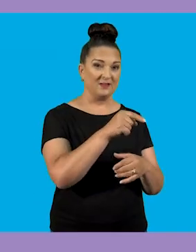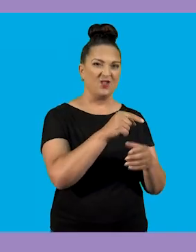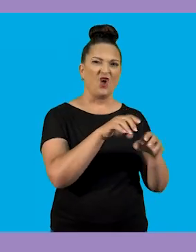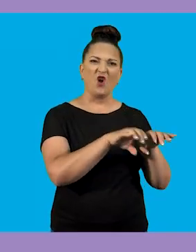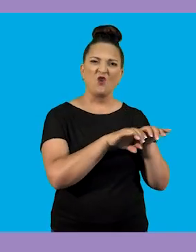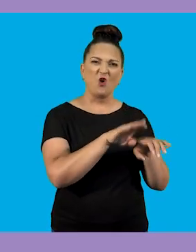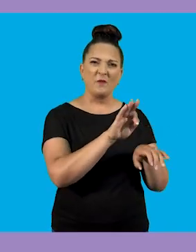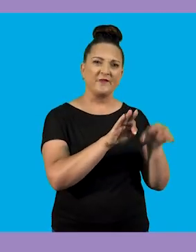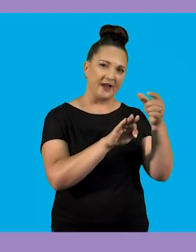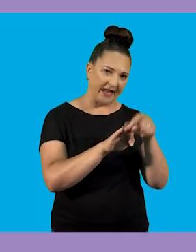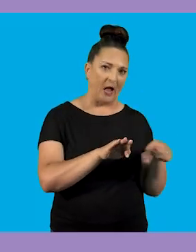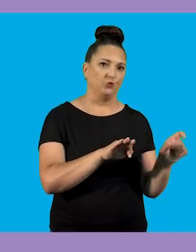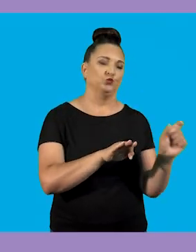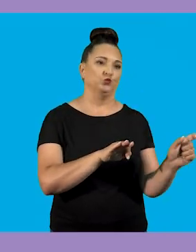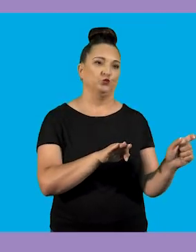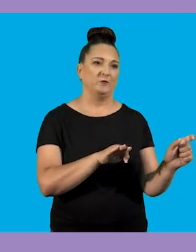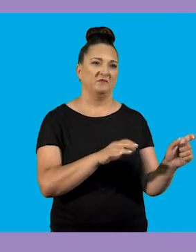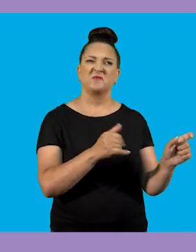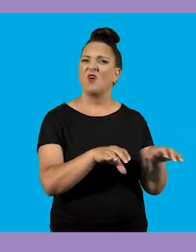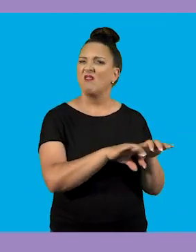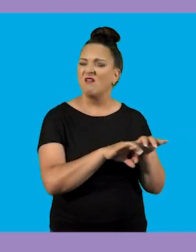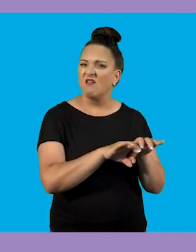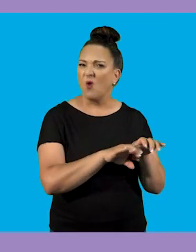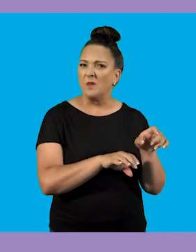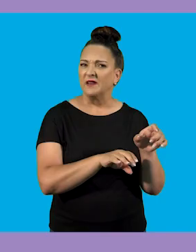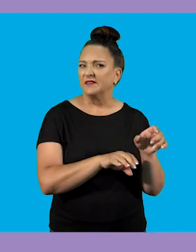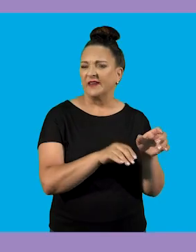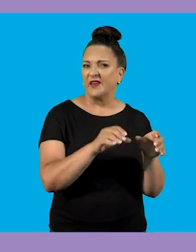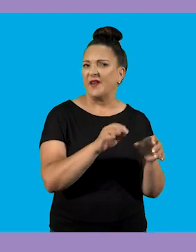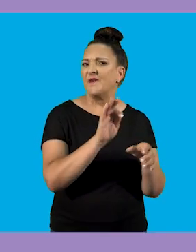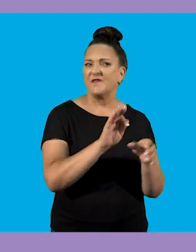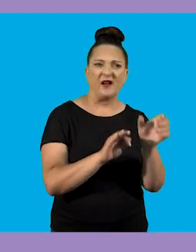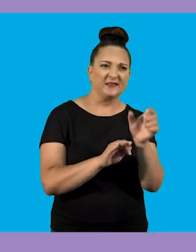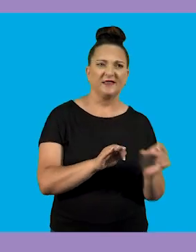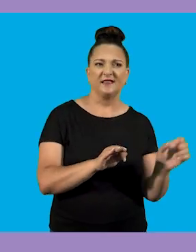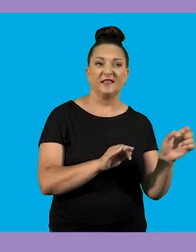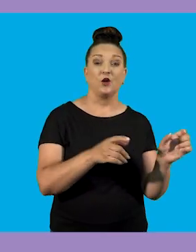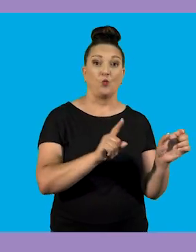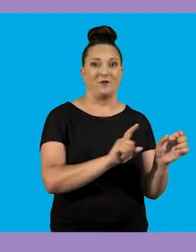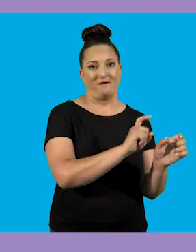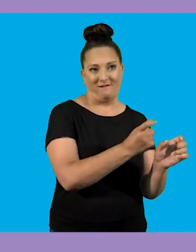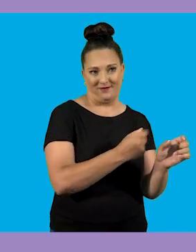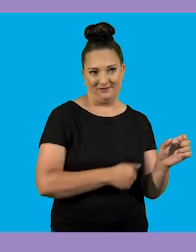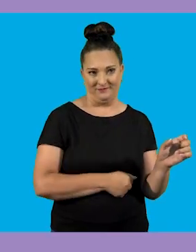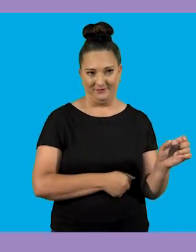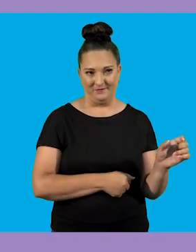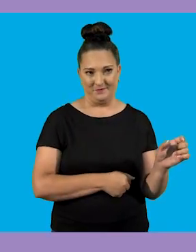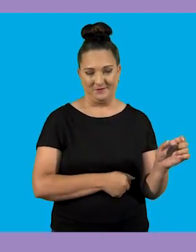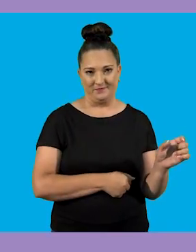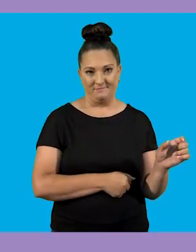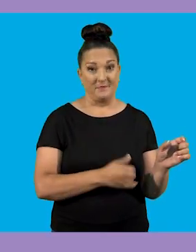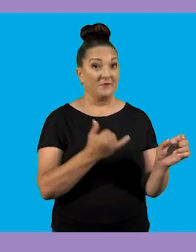are going to take out a common factor. So let's look at what is the common factor in the first group. The first group has a common factor of